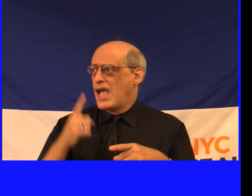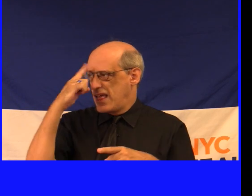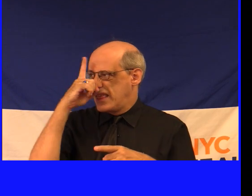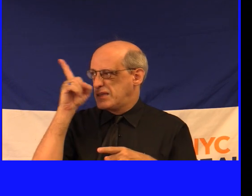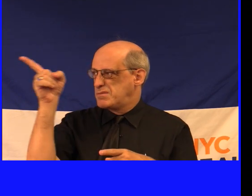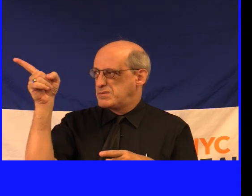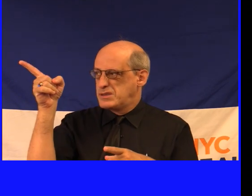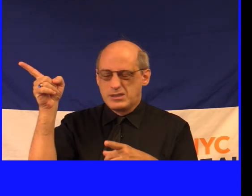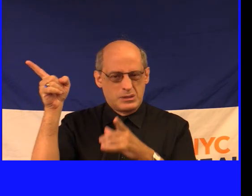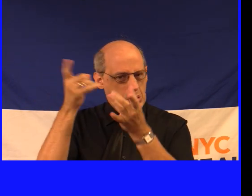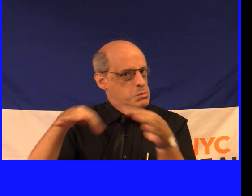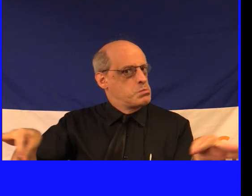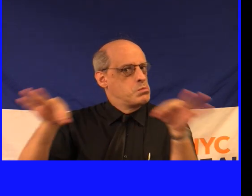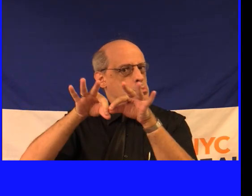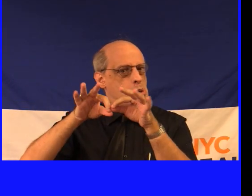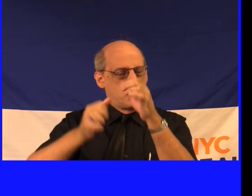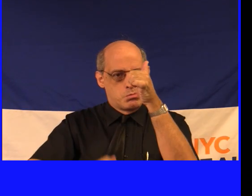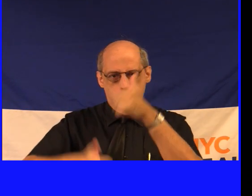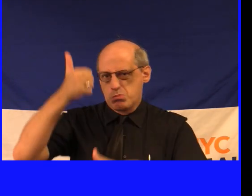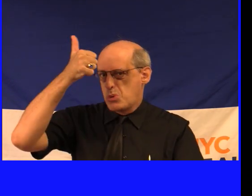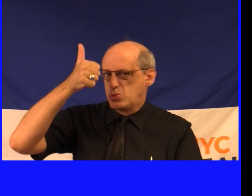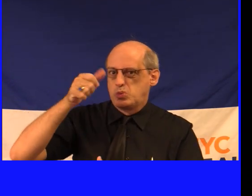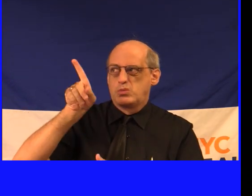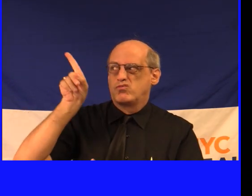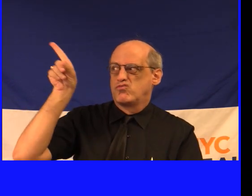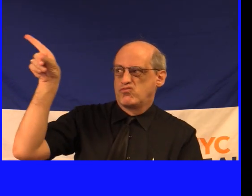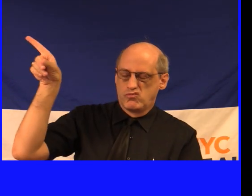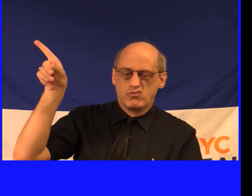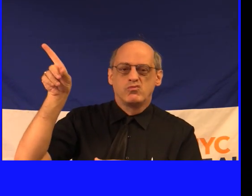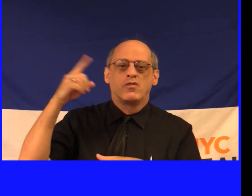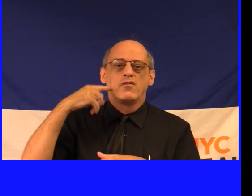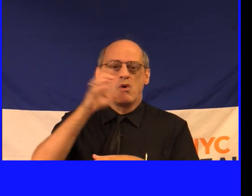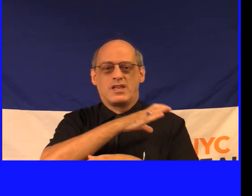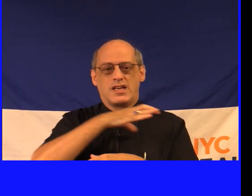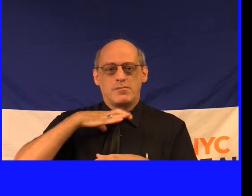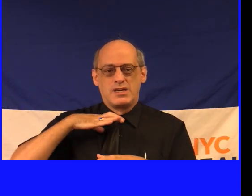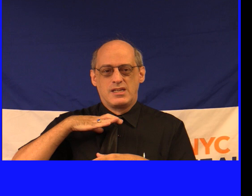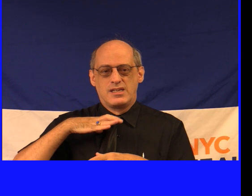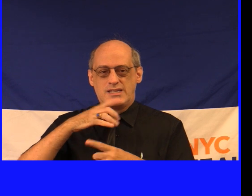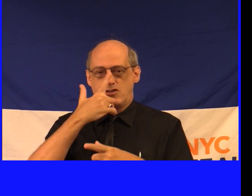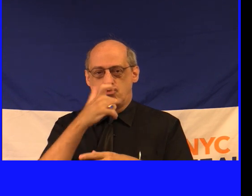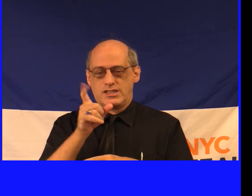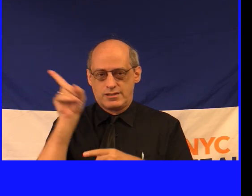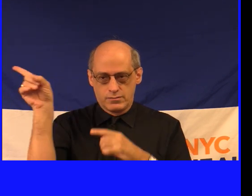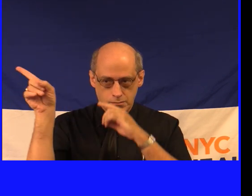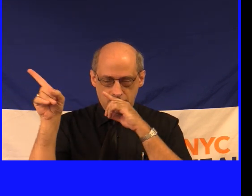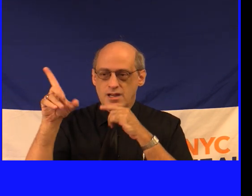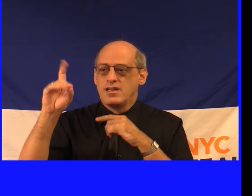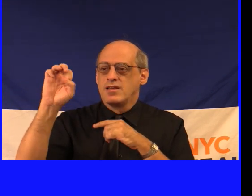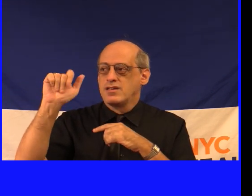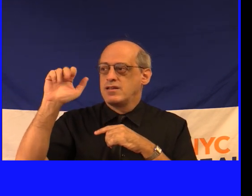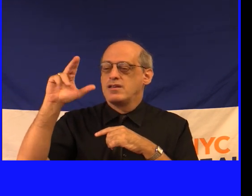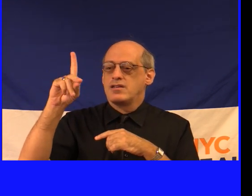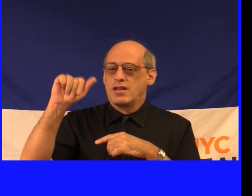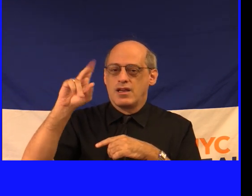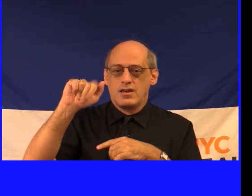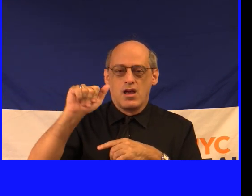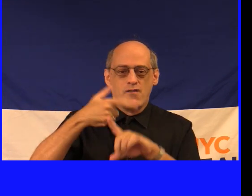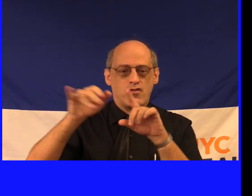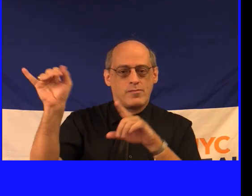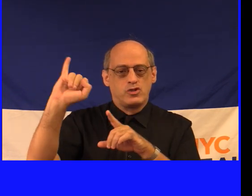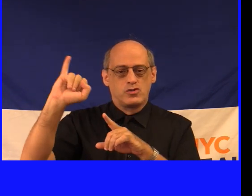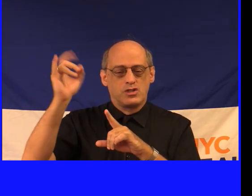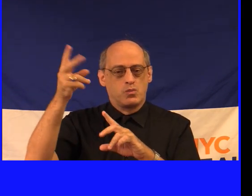probably the most significant areas that the committee is interested in. So Dana from our insurance side is going to take us through